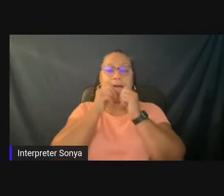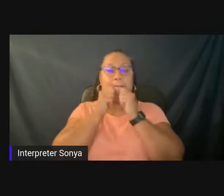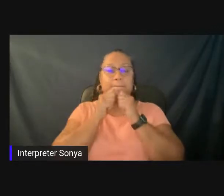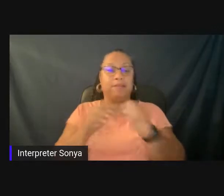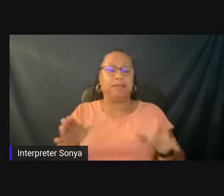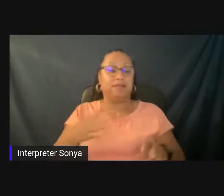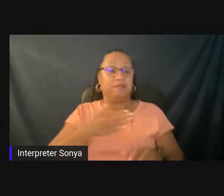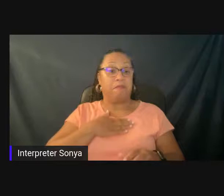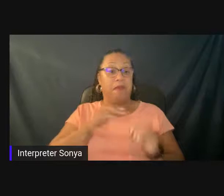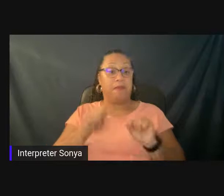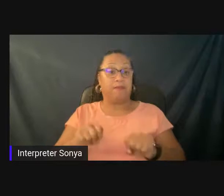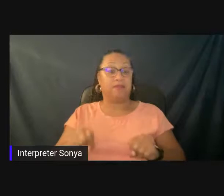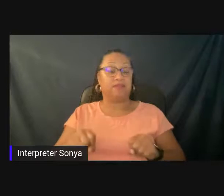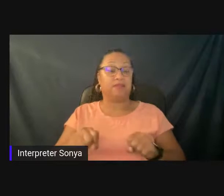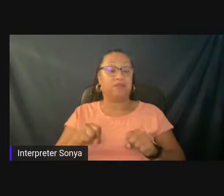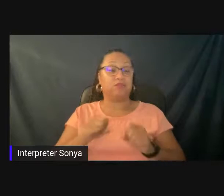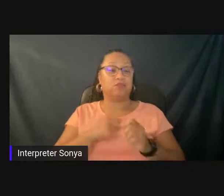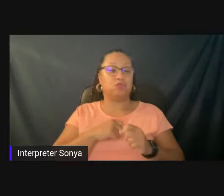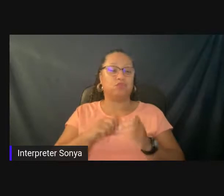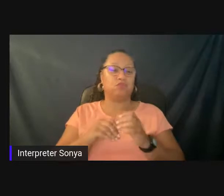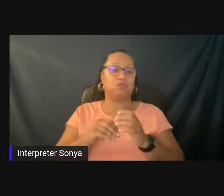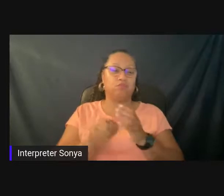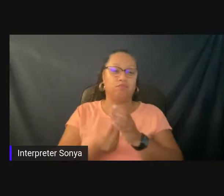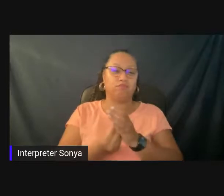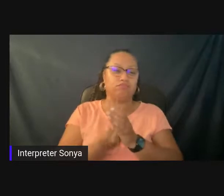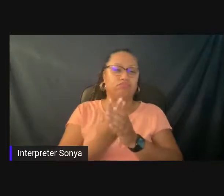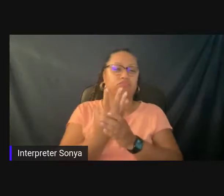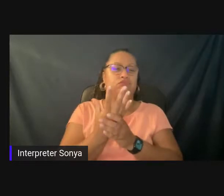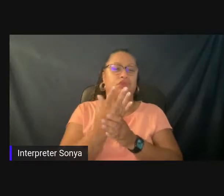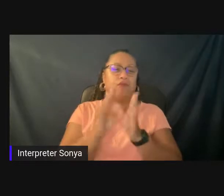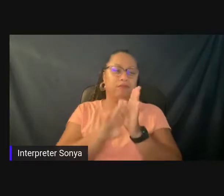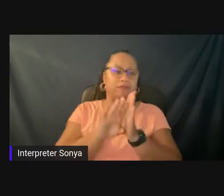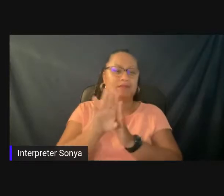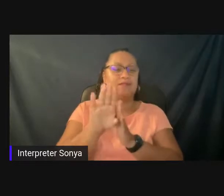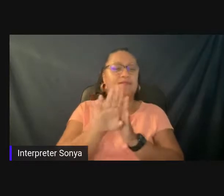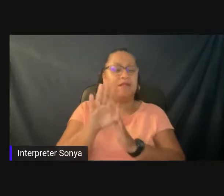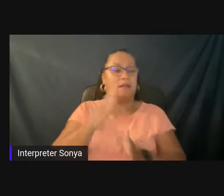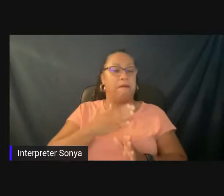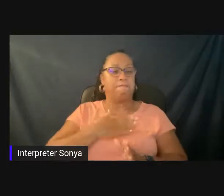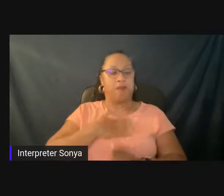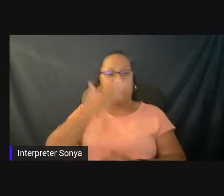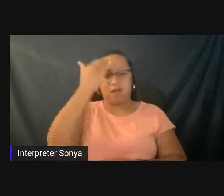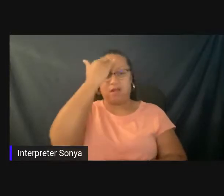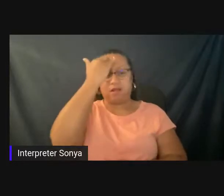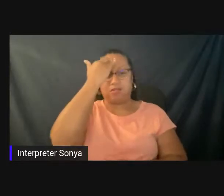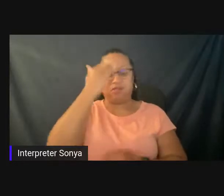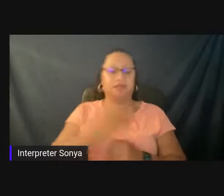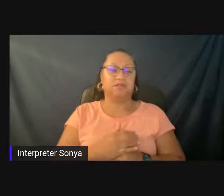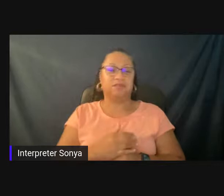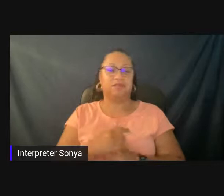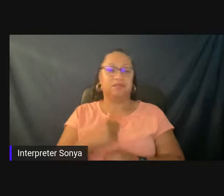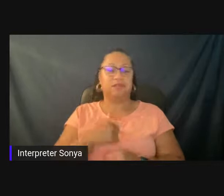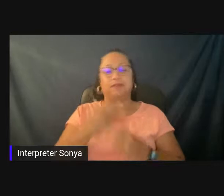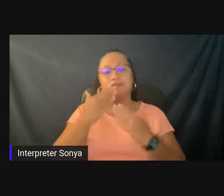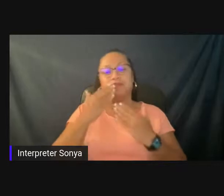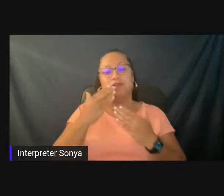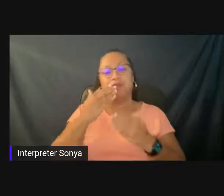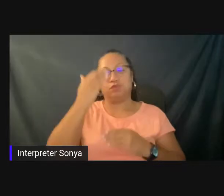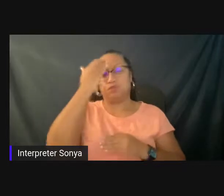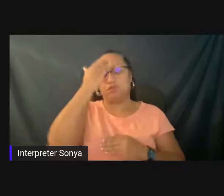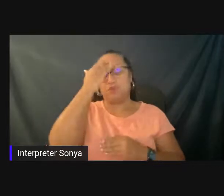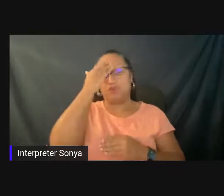grow and expand my consciousness. I am so grateful to know all this,